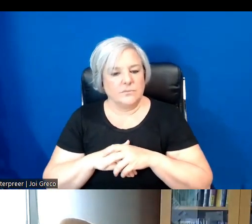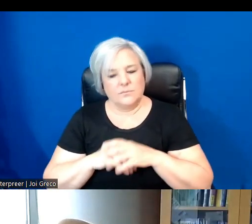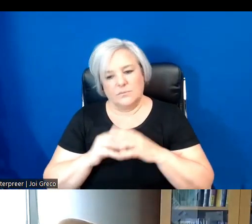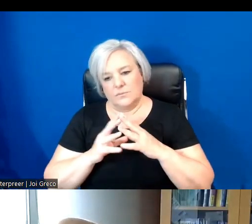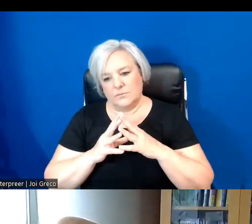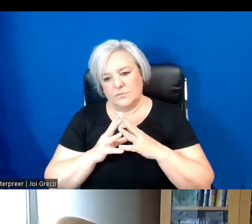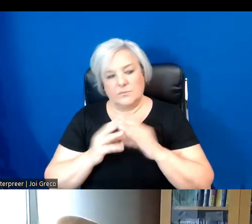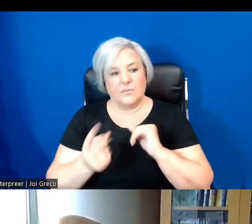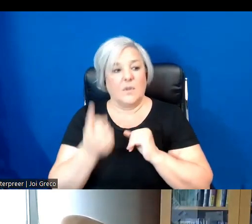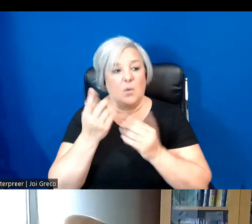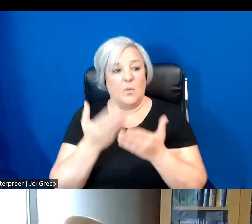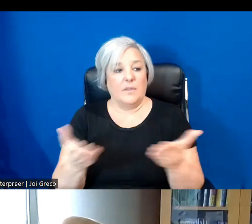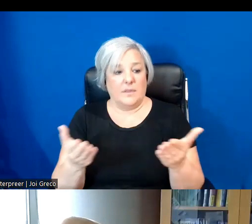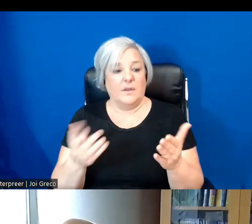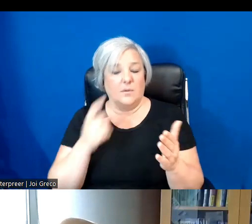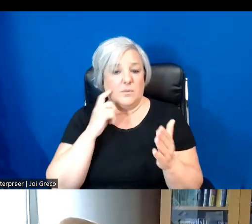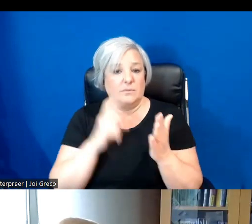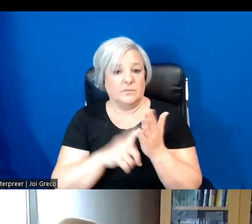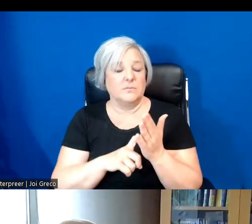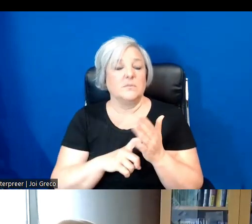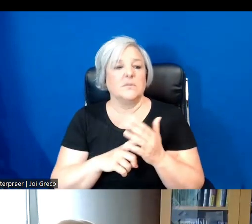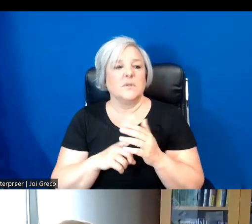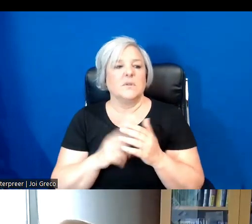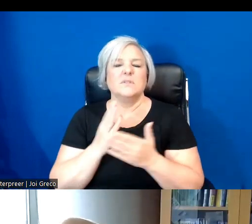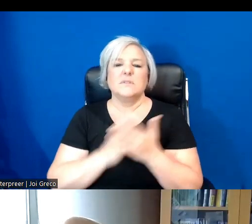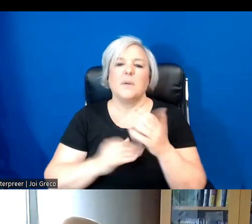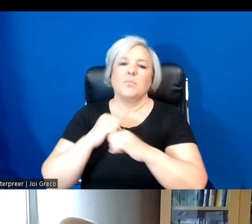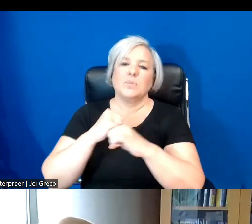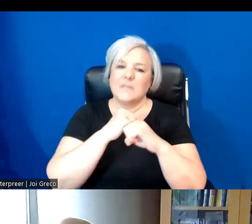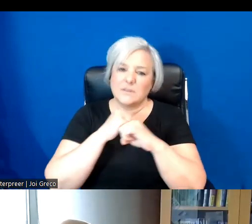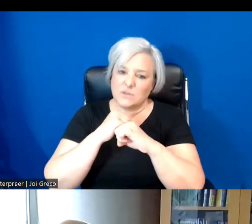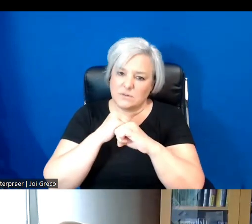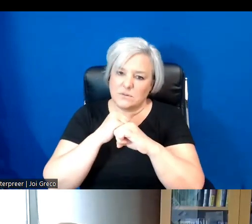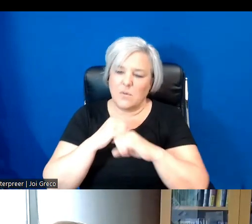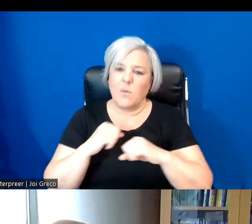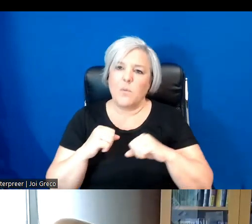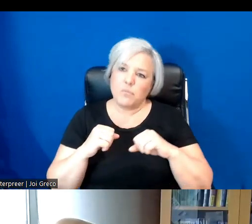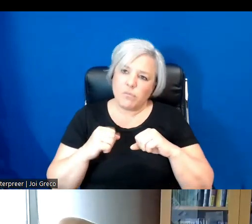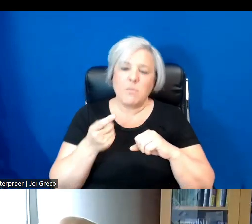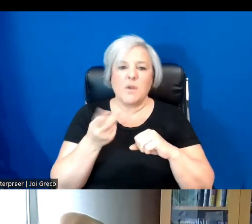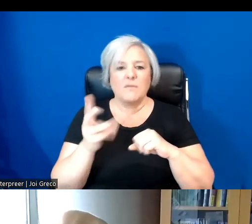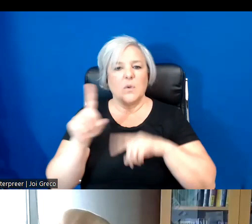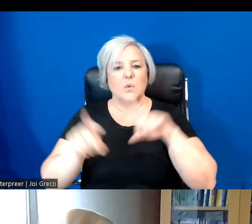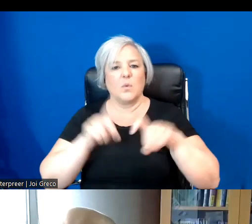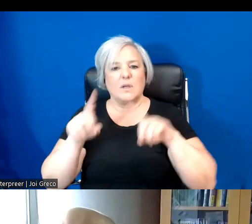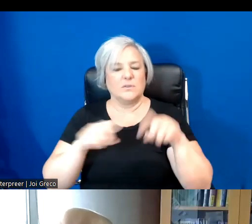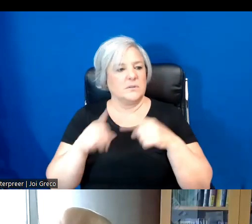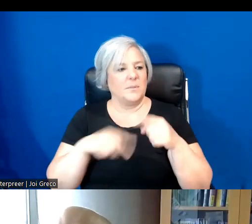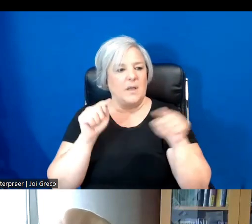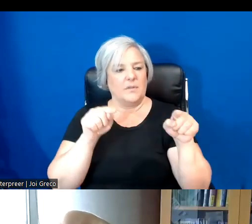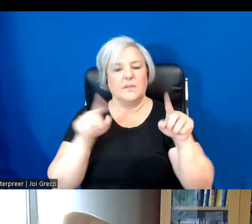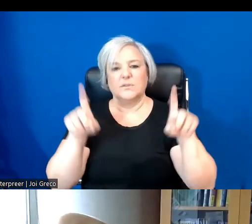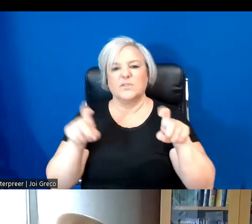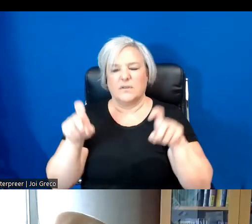One of the things that we've also been able to do is look at some of the protections. And so there are a few questions on these surveys that ask